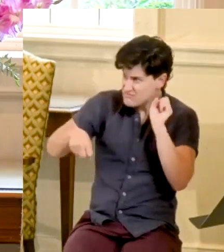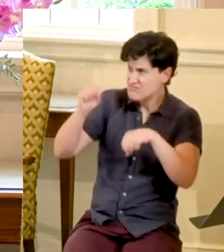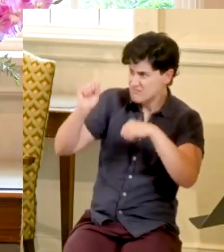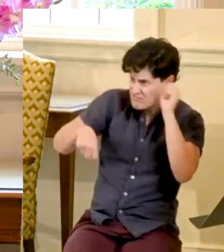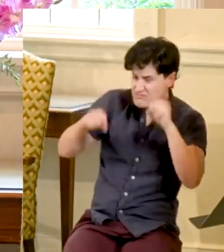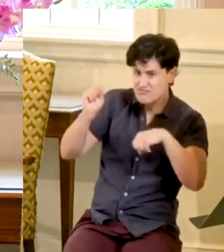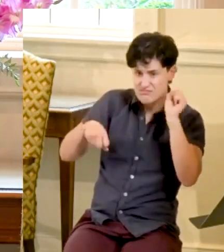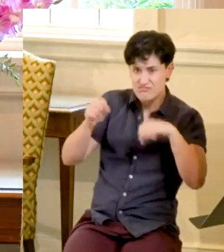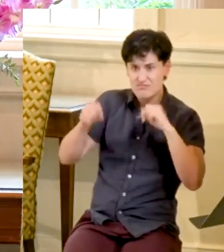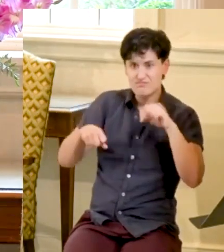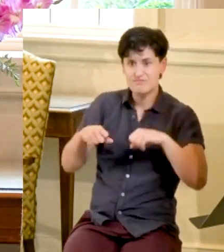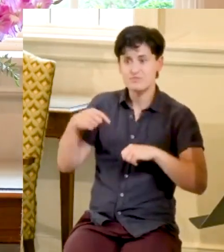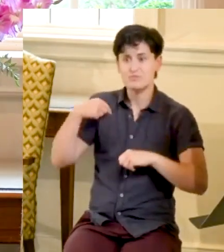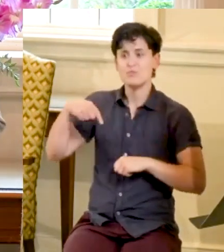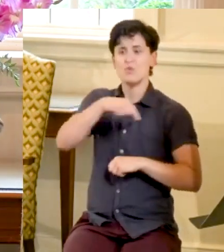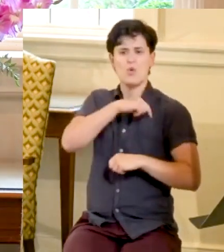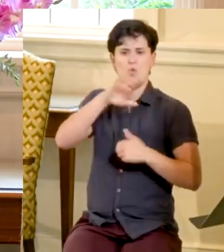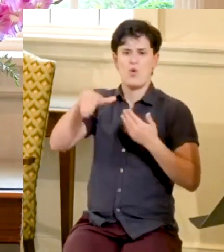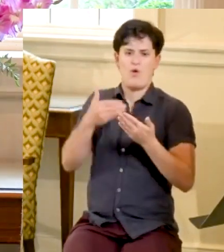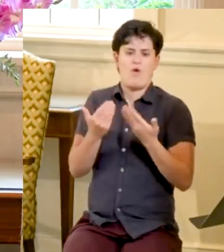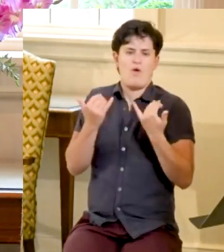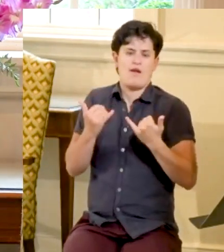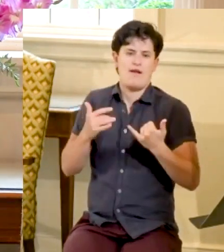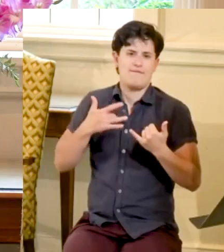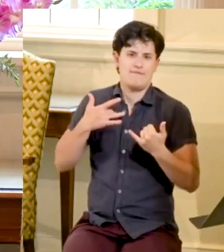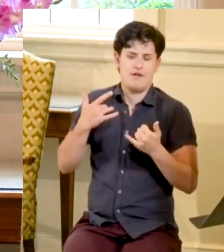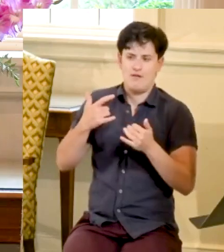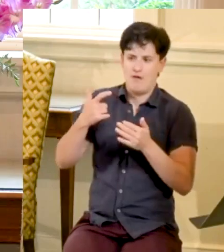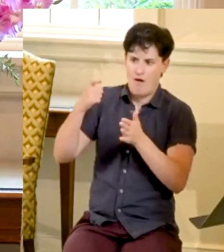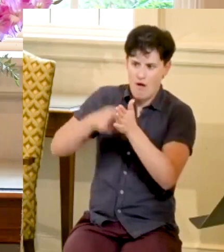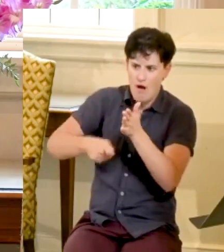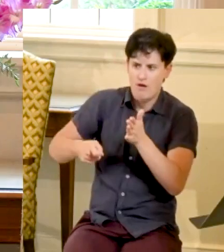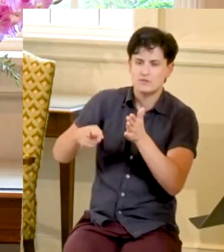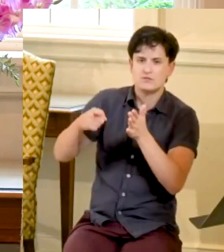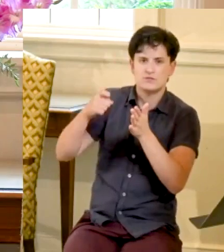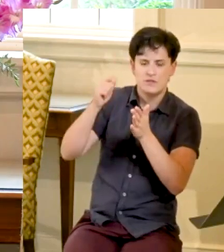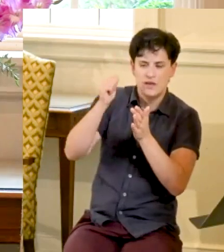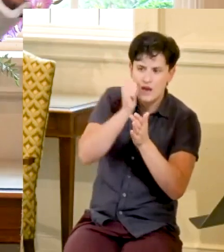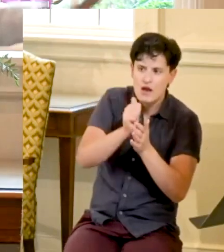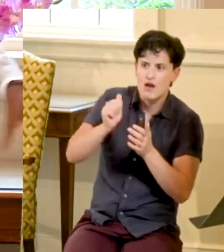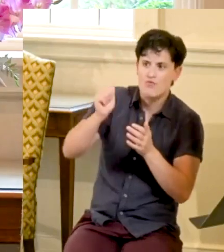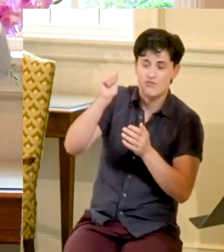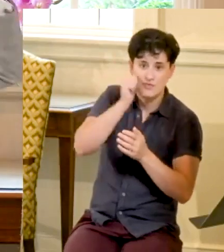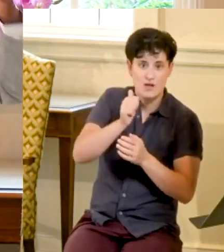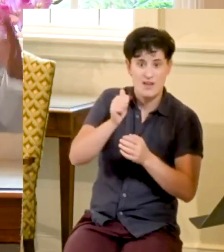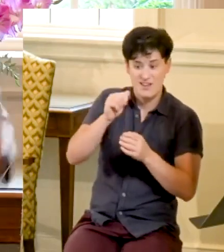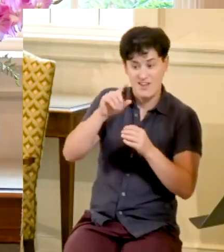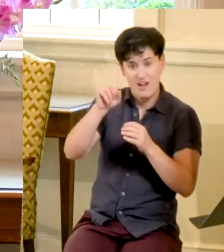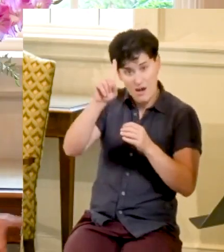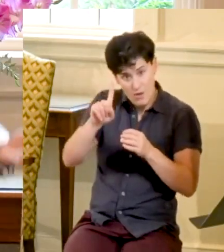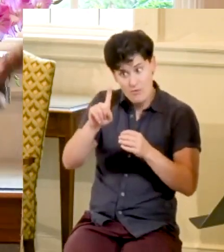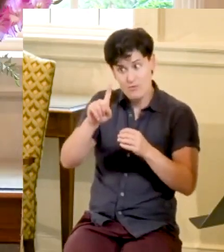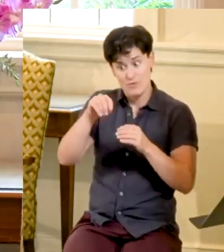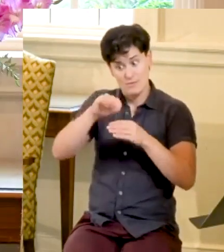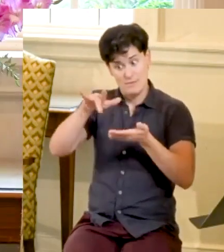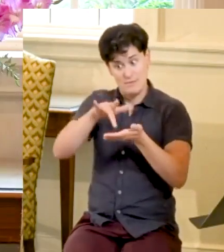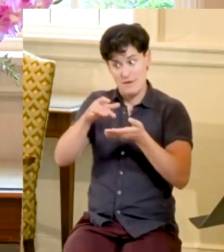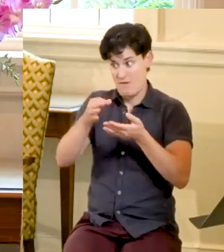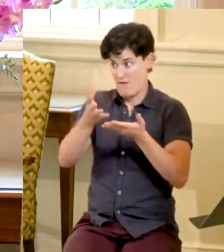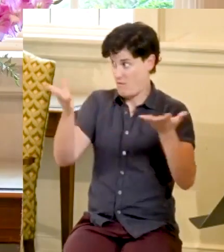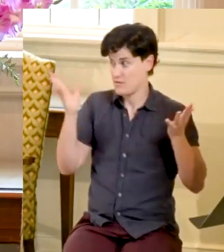And we all are feeling the cost of that every day. Yet in the middle of all of this, there are people rising